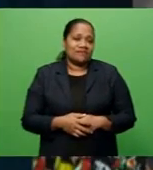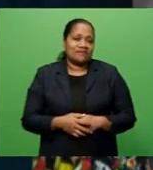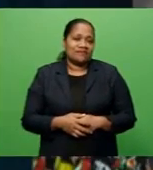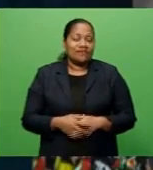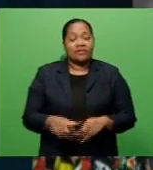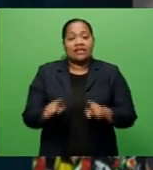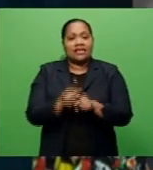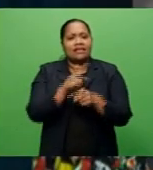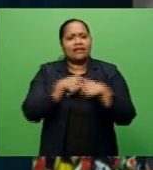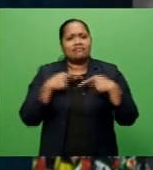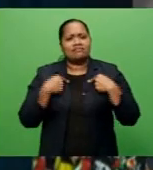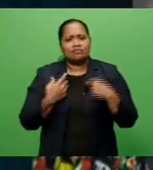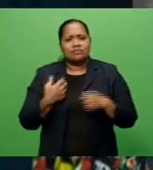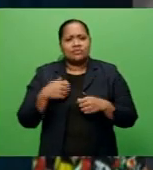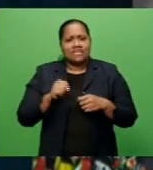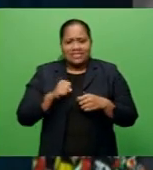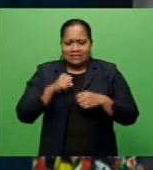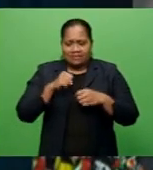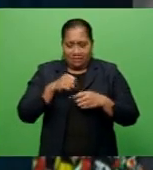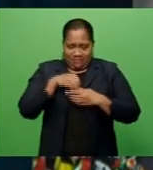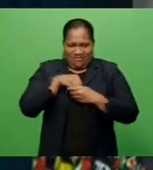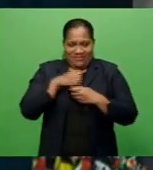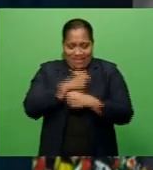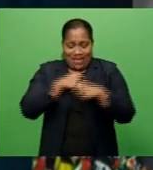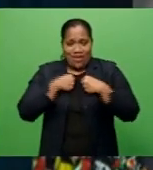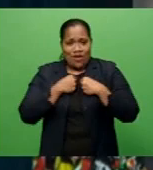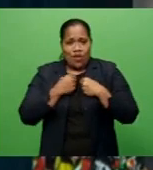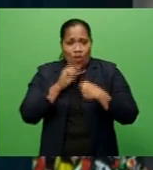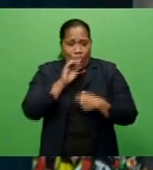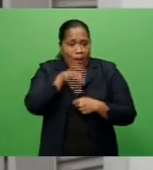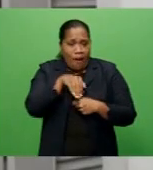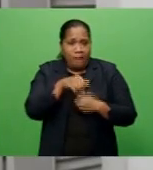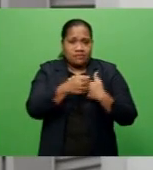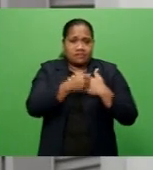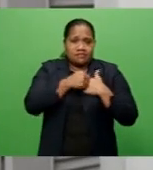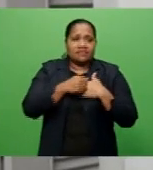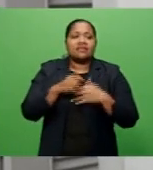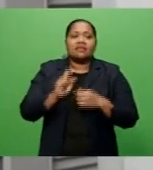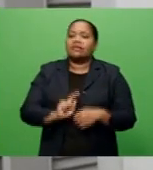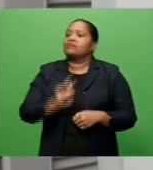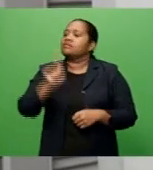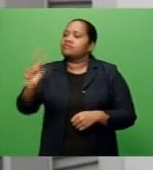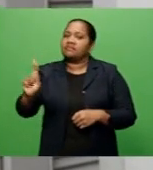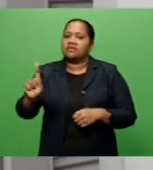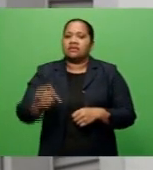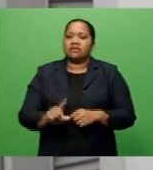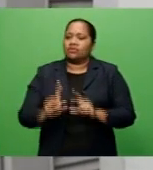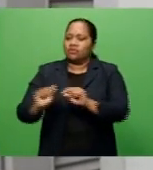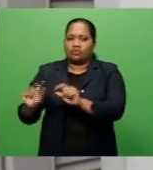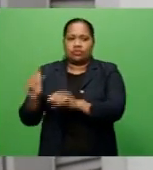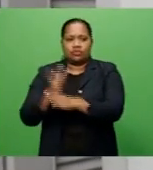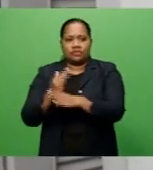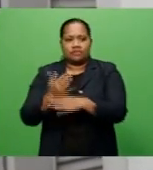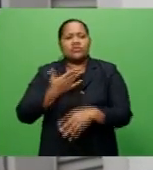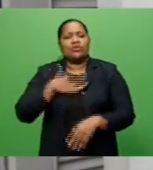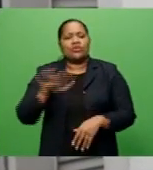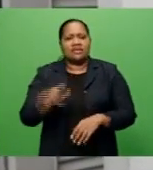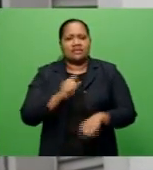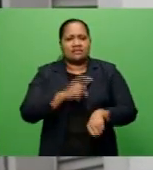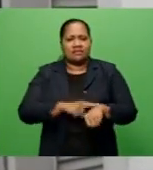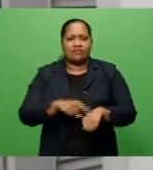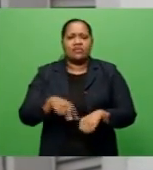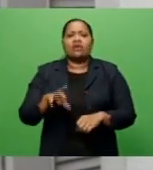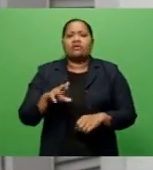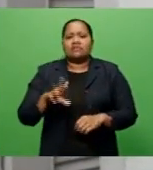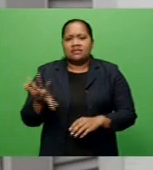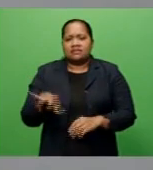were still in the comfort of our home, they were out there for the others. I just want to take this time to thank the Fiji Police Force for risking